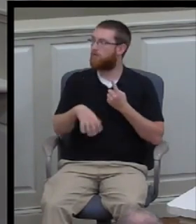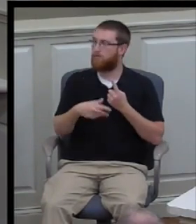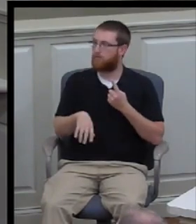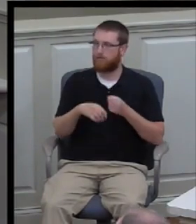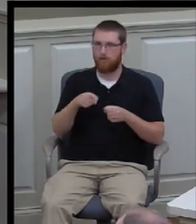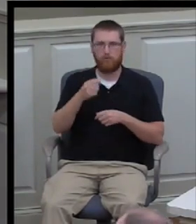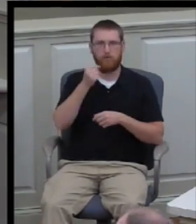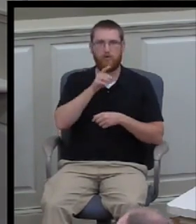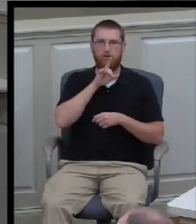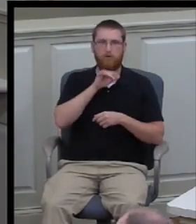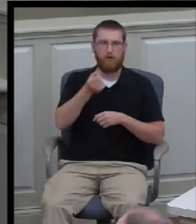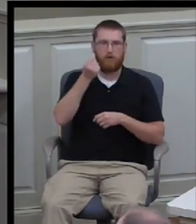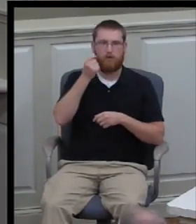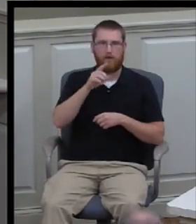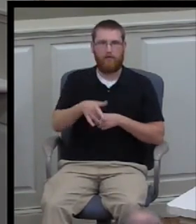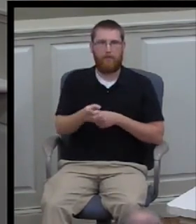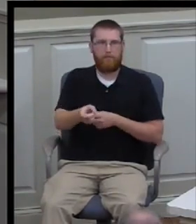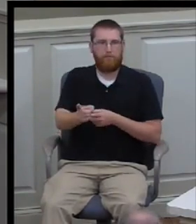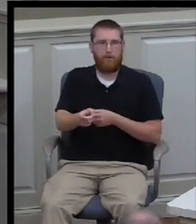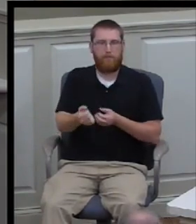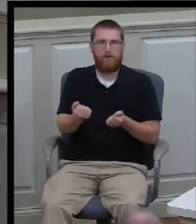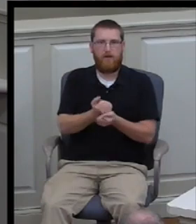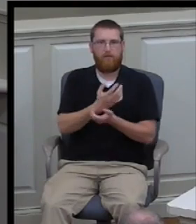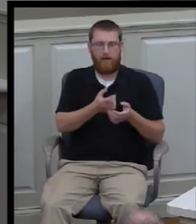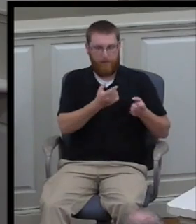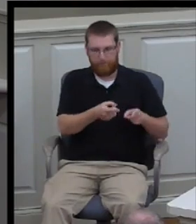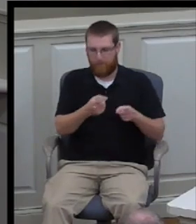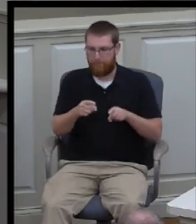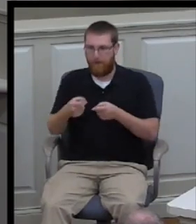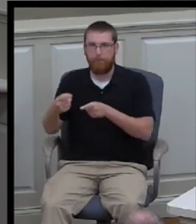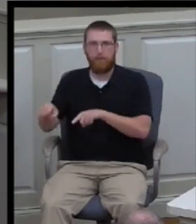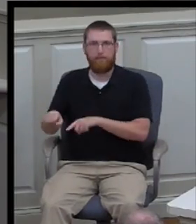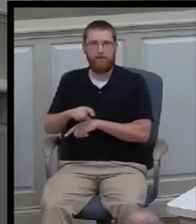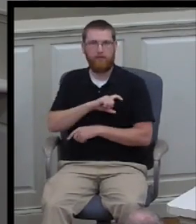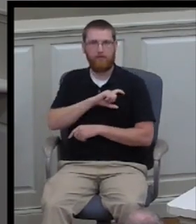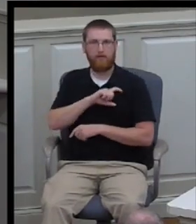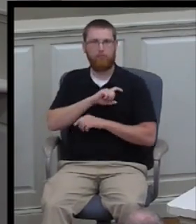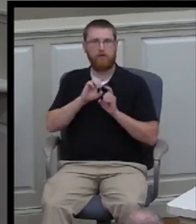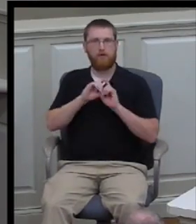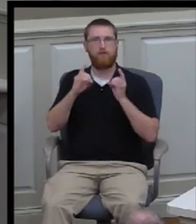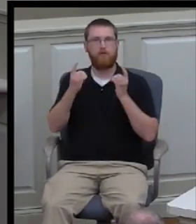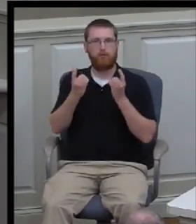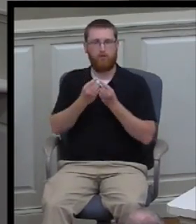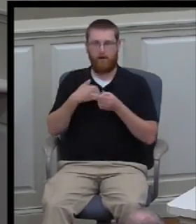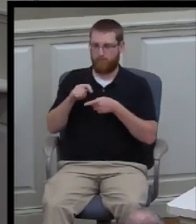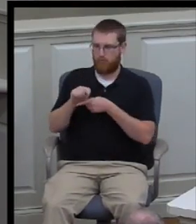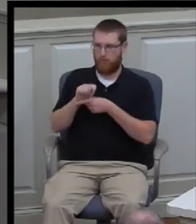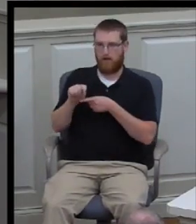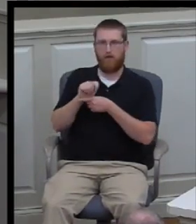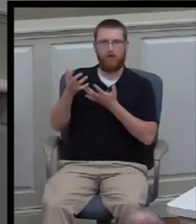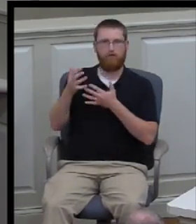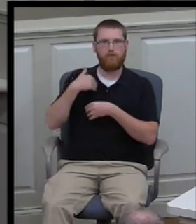you really understand at that moment when things are happening, these people, they have the training and